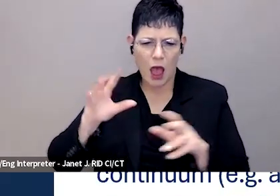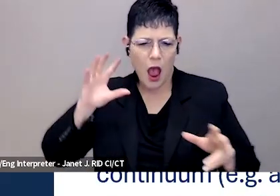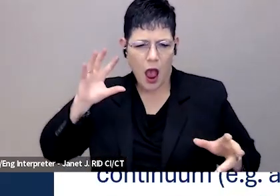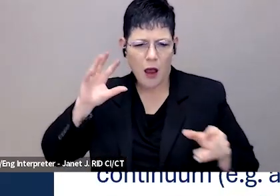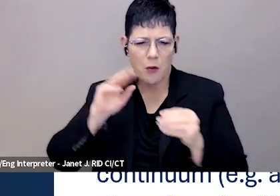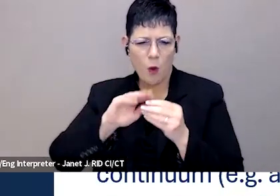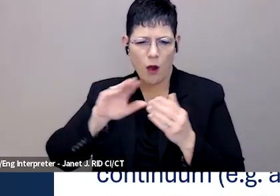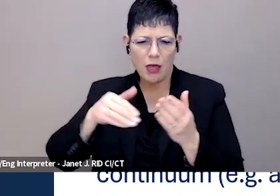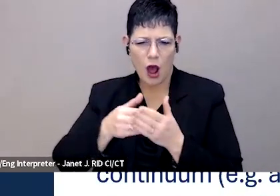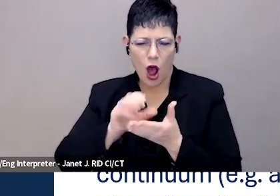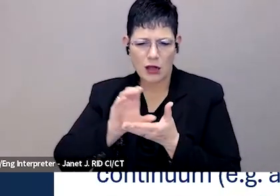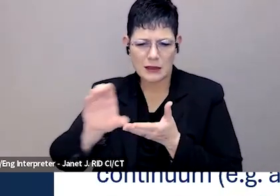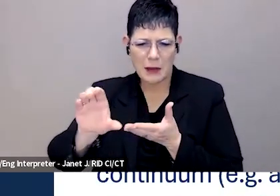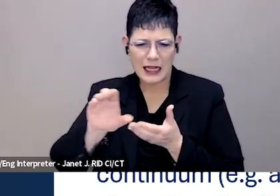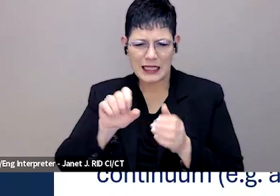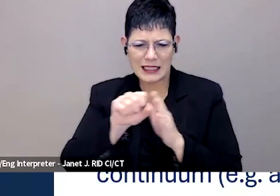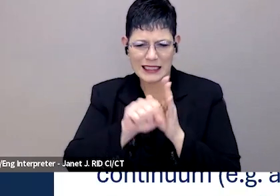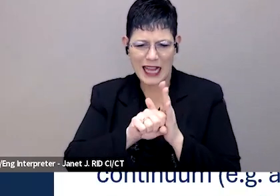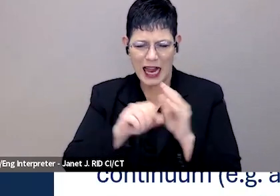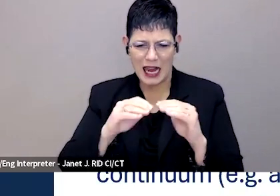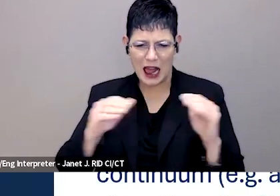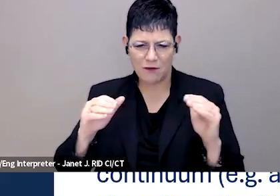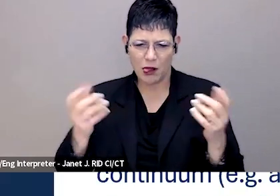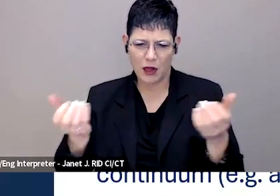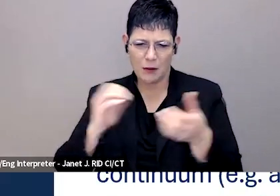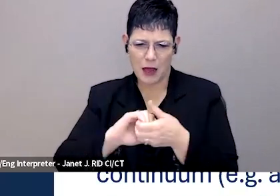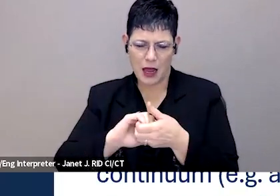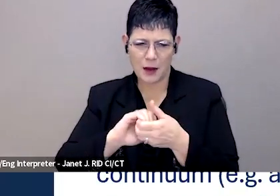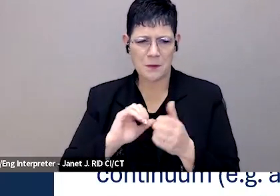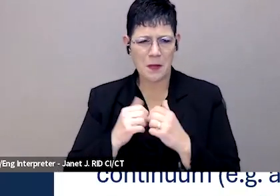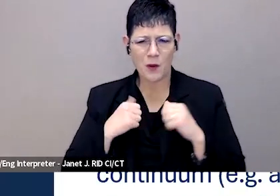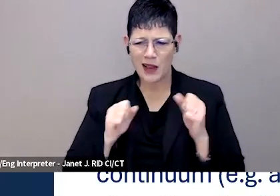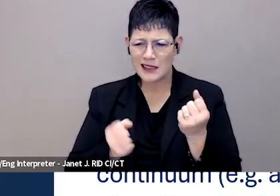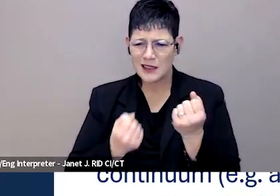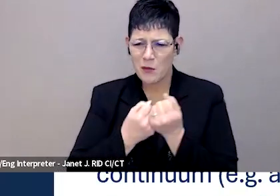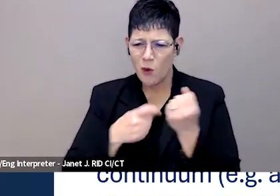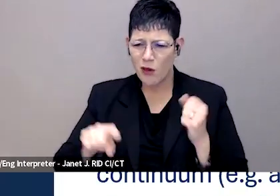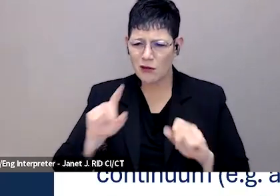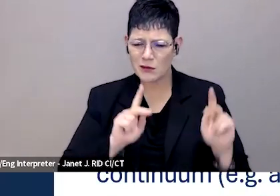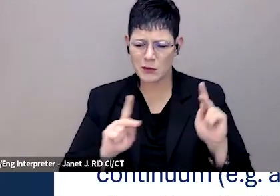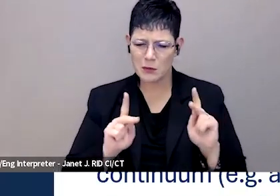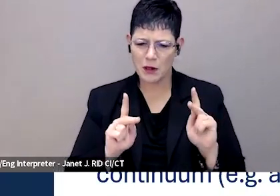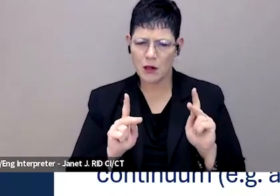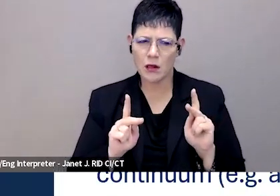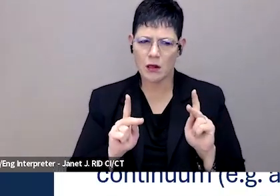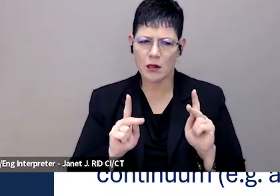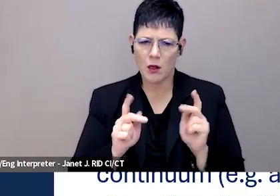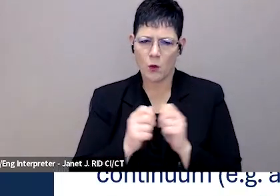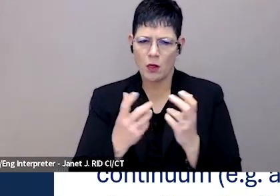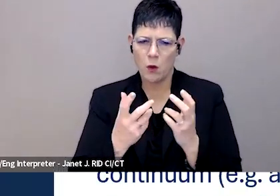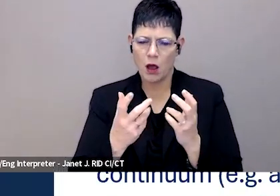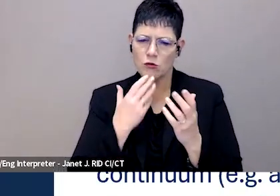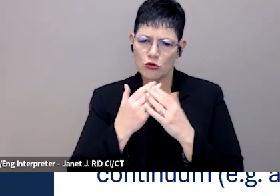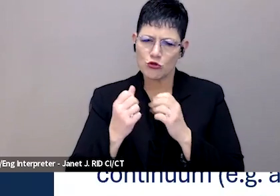state Medicaid spending combined. Today, I want to talk about how we can better support this growing community through coordinated action across